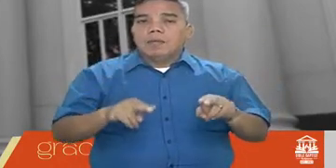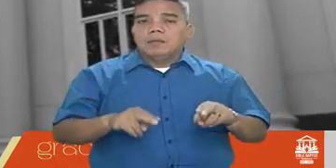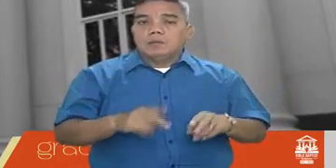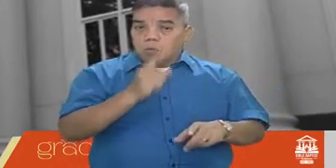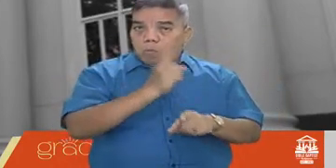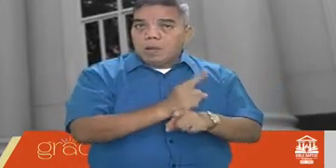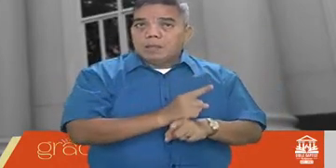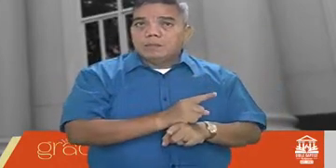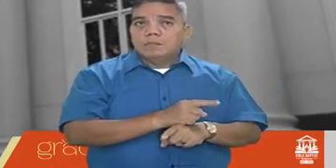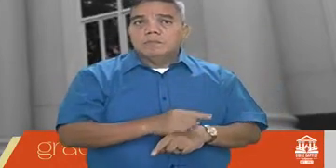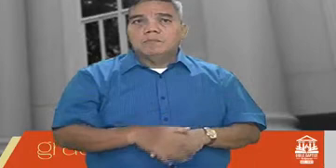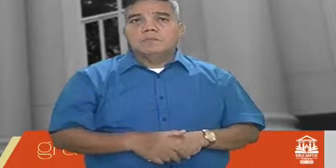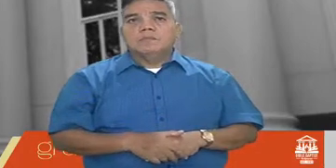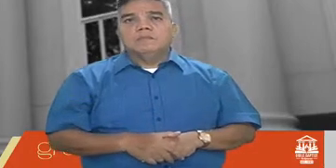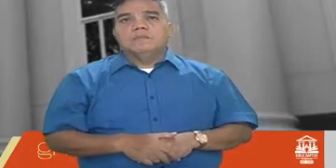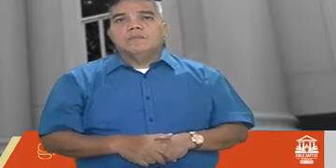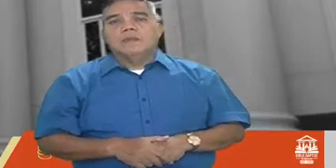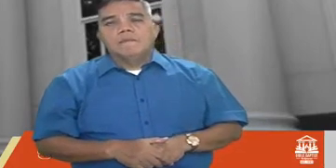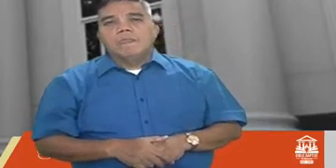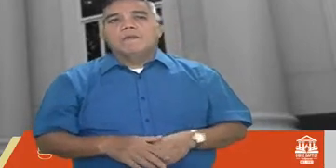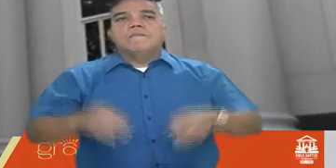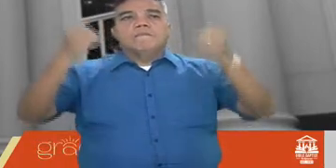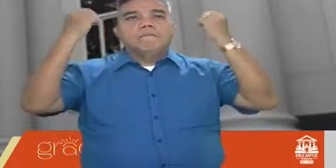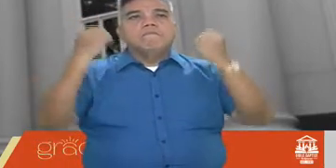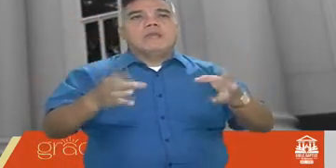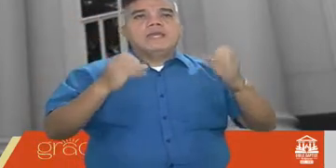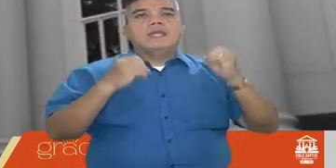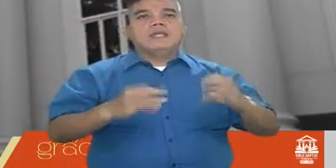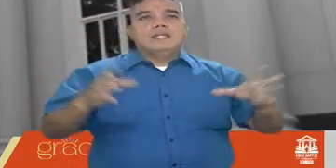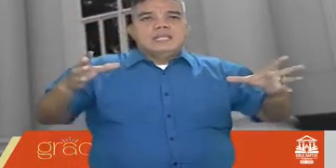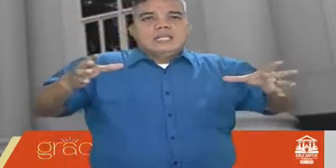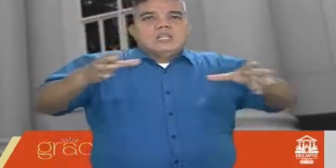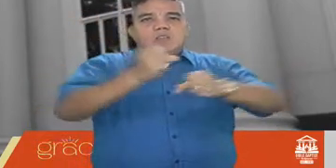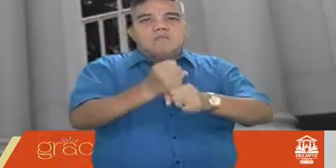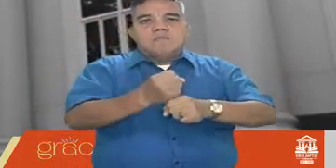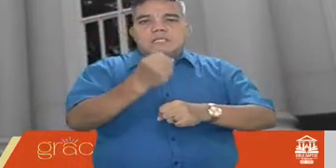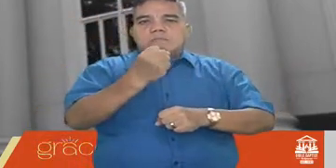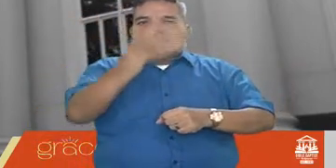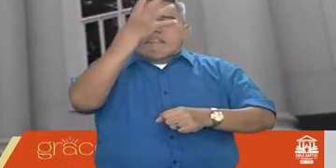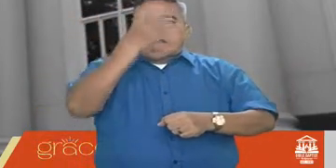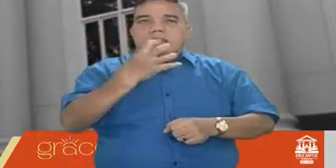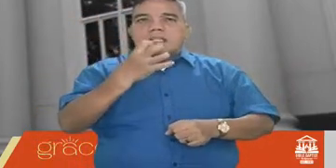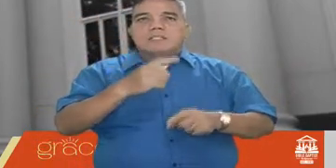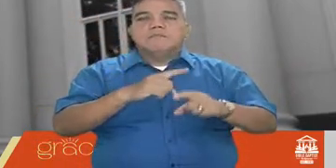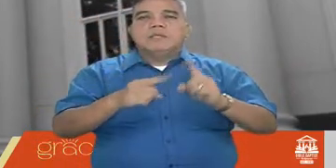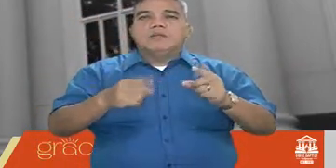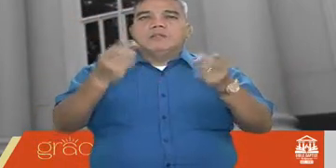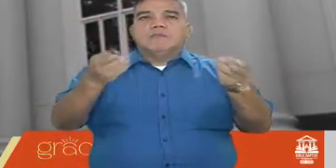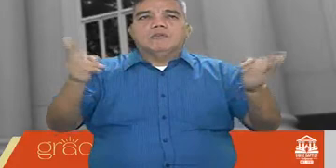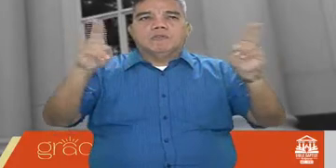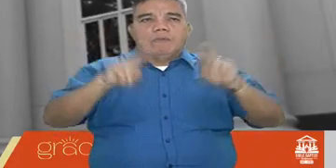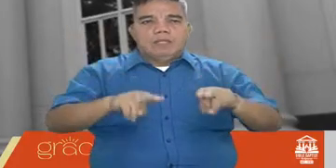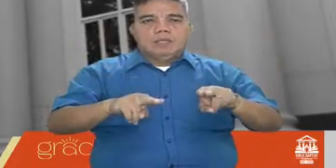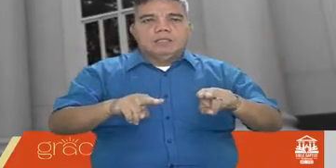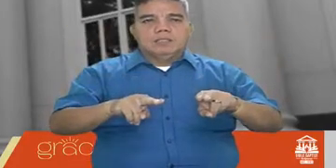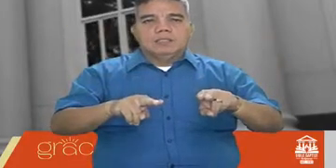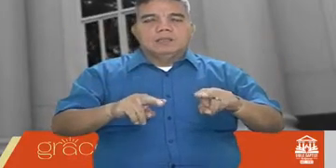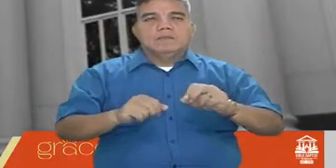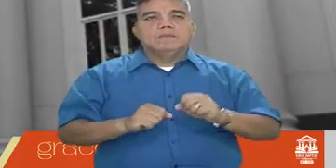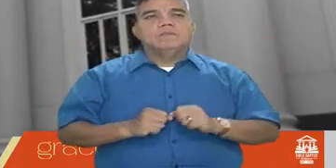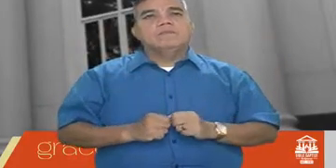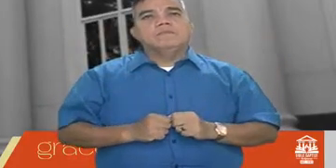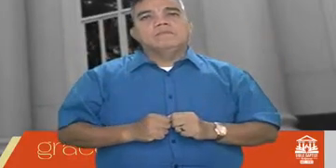You agree with me in that statement? Many are holding grudges from past offenses.